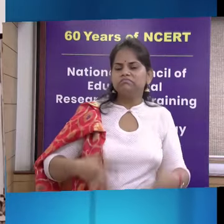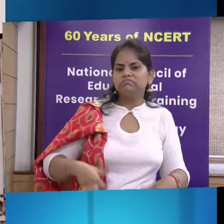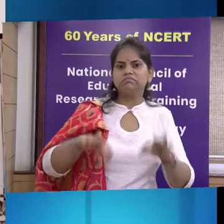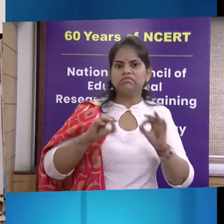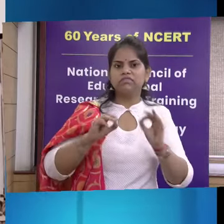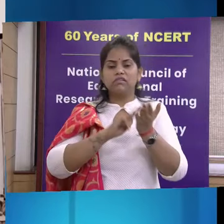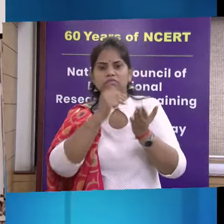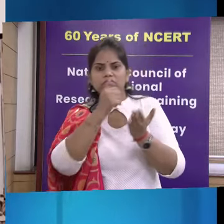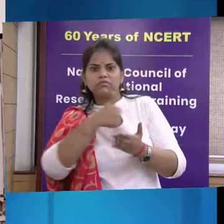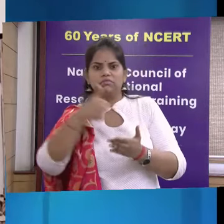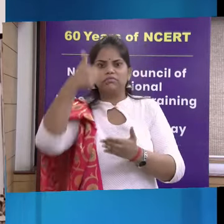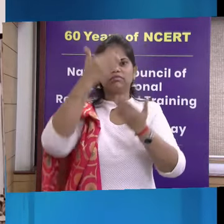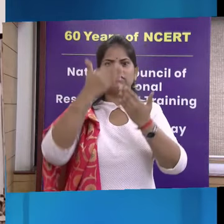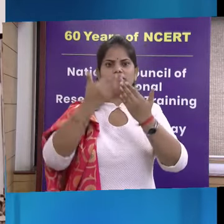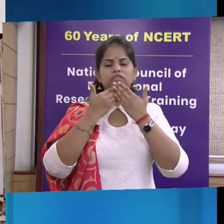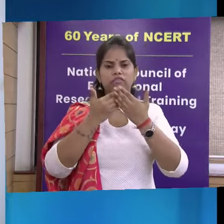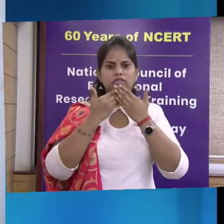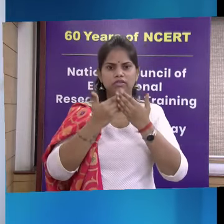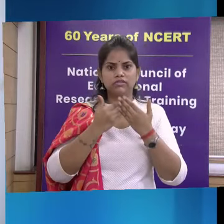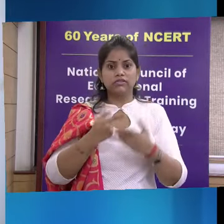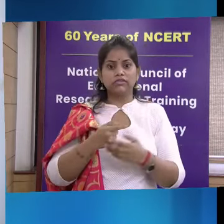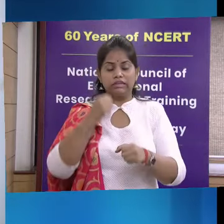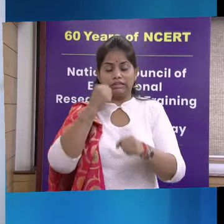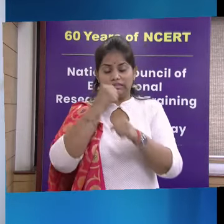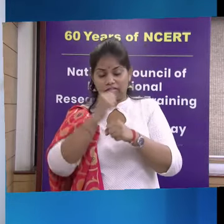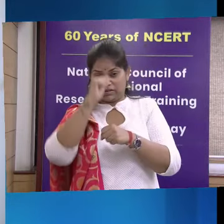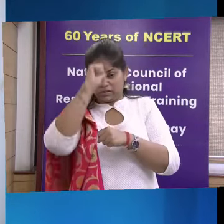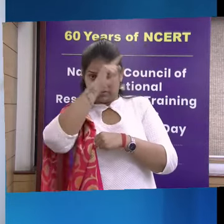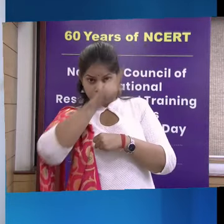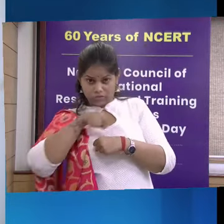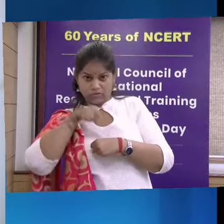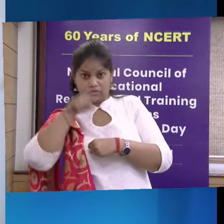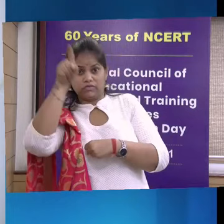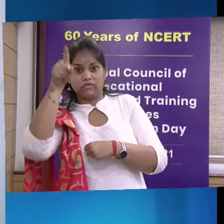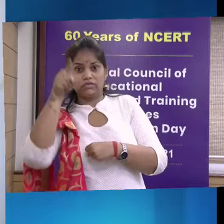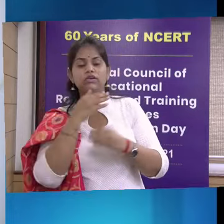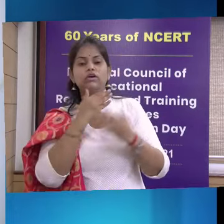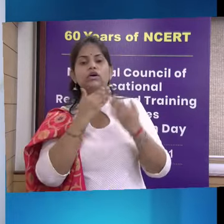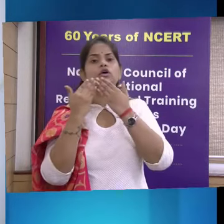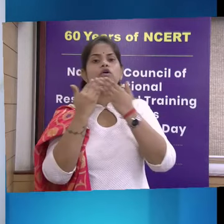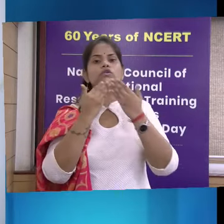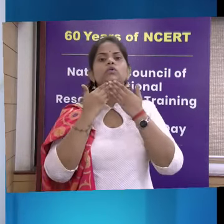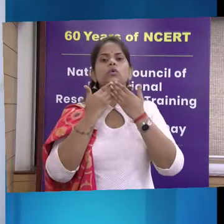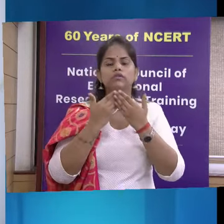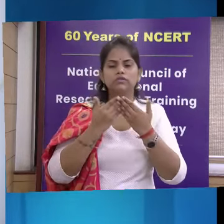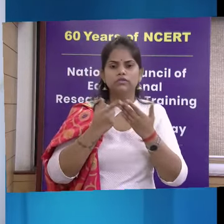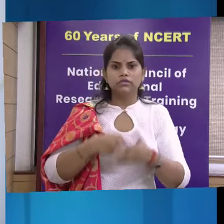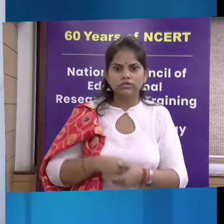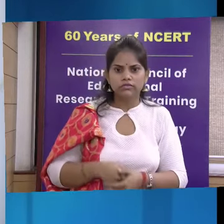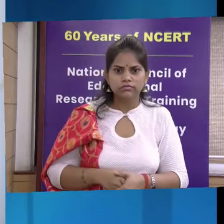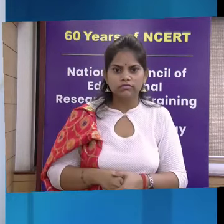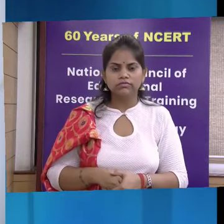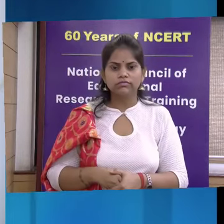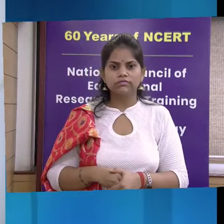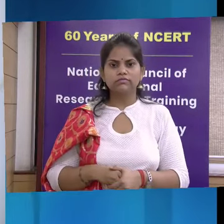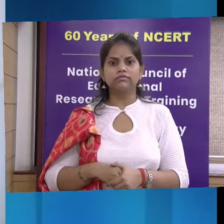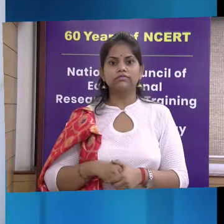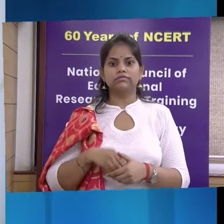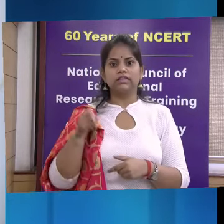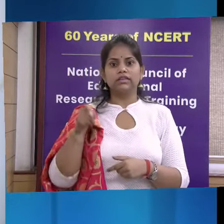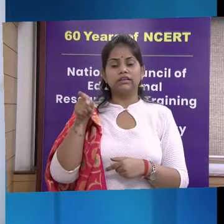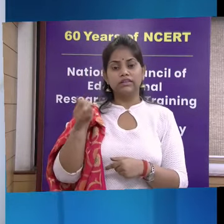Education, Government of India for School Education. However, its obligation